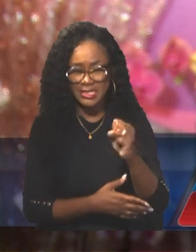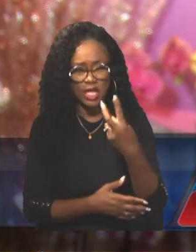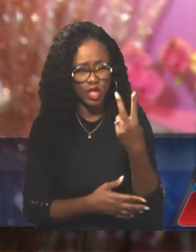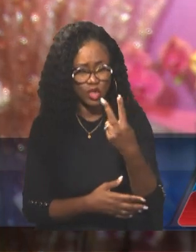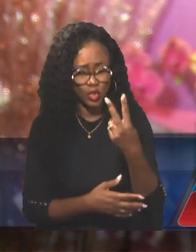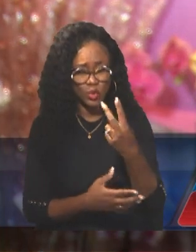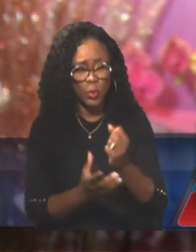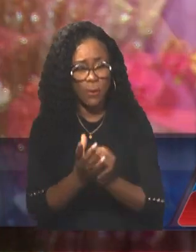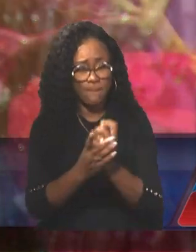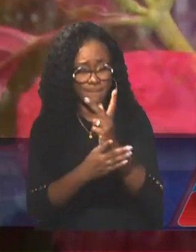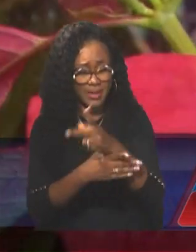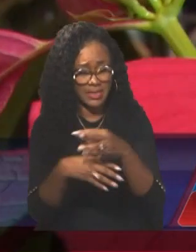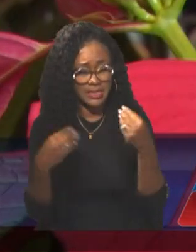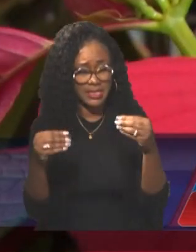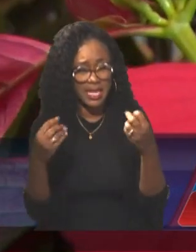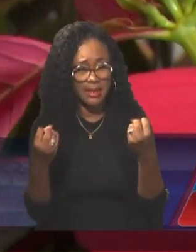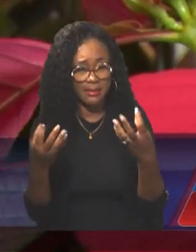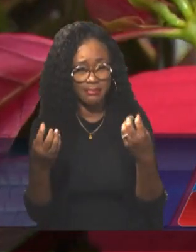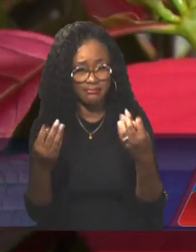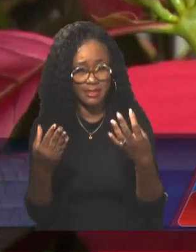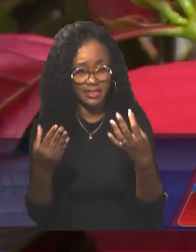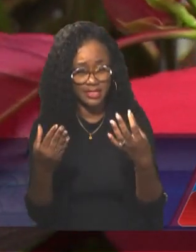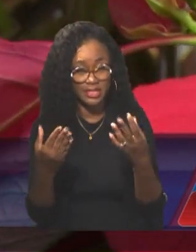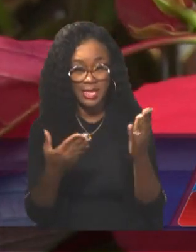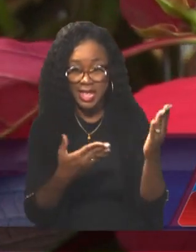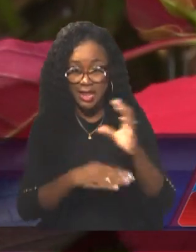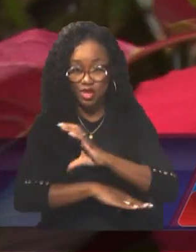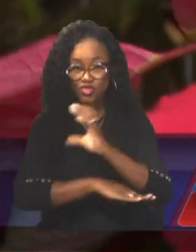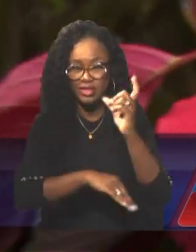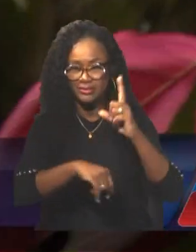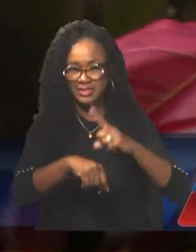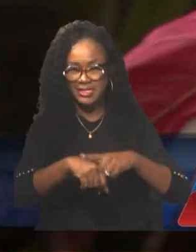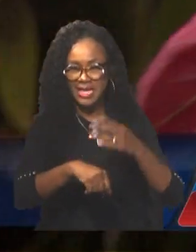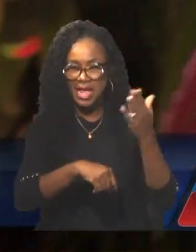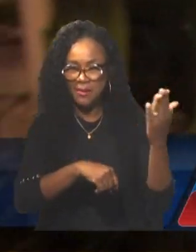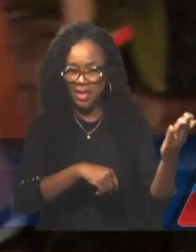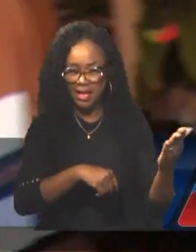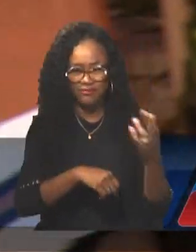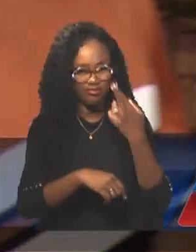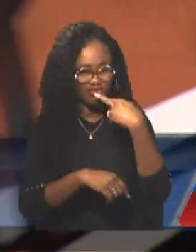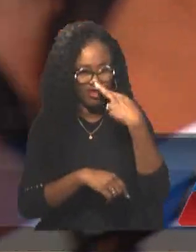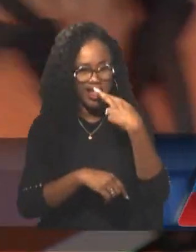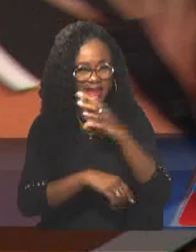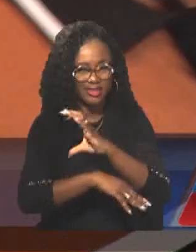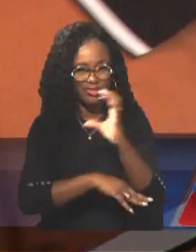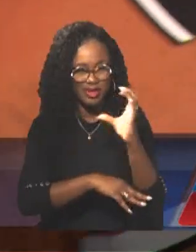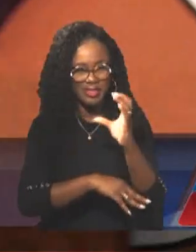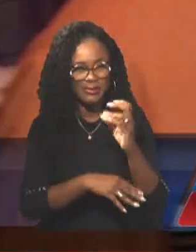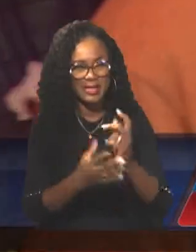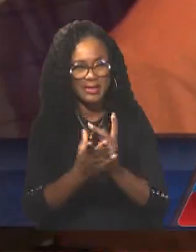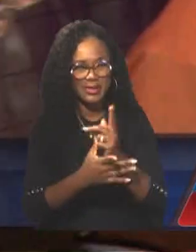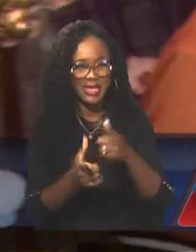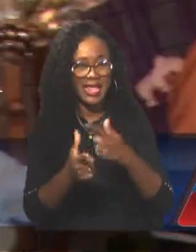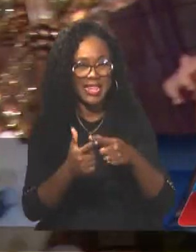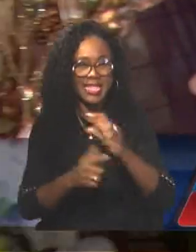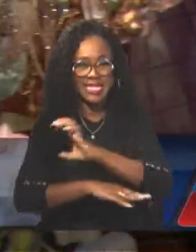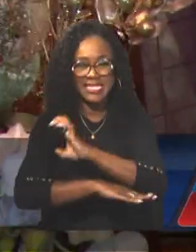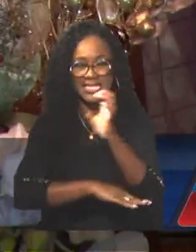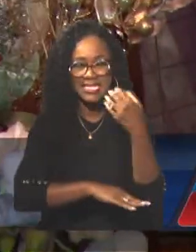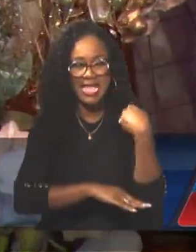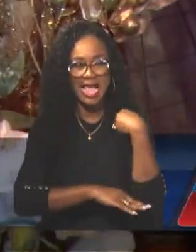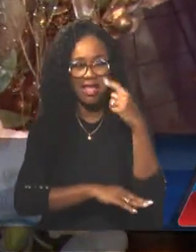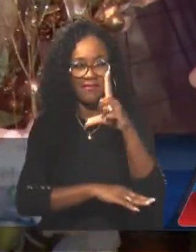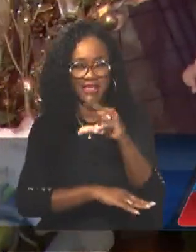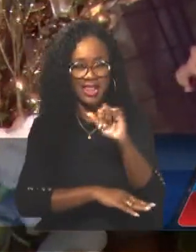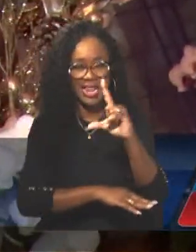two primary products, and then during the peak Christmas period we specialize in poinsettias. And then for Easter we do lilies. So during